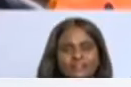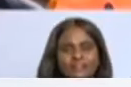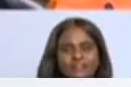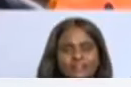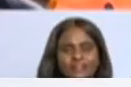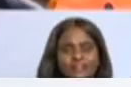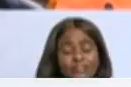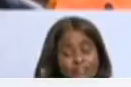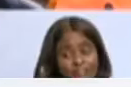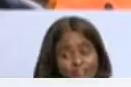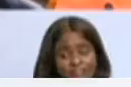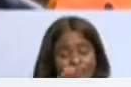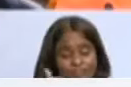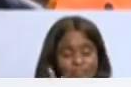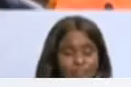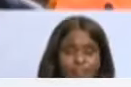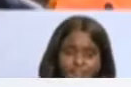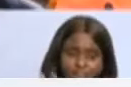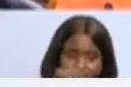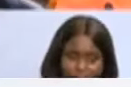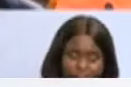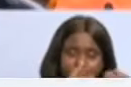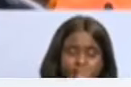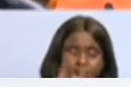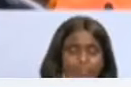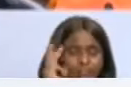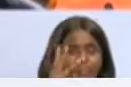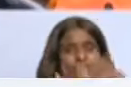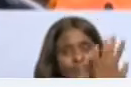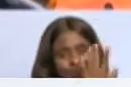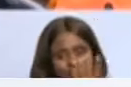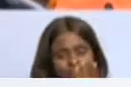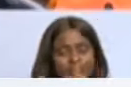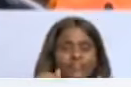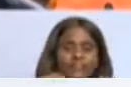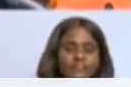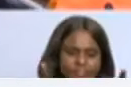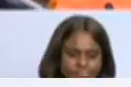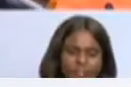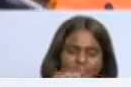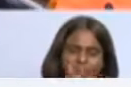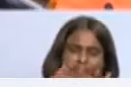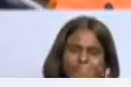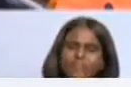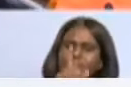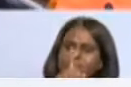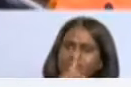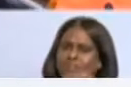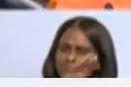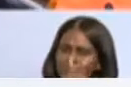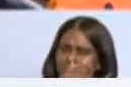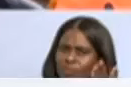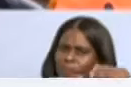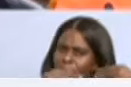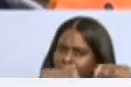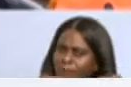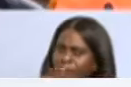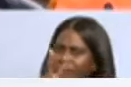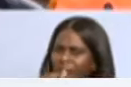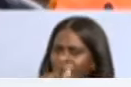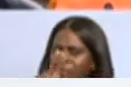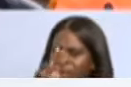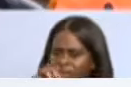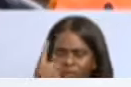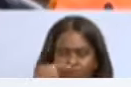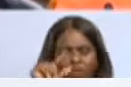The mapping exercise will enhance our ability, Madam Speaker, to realize the true market value of our